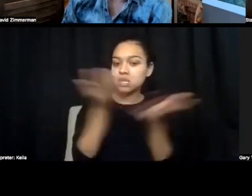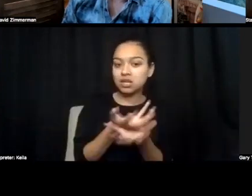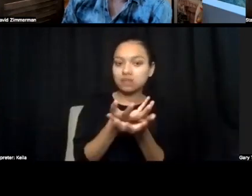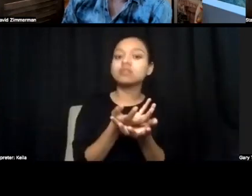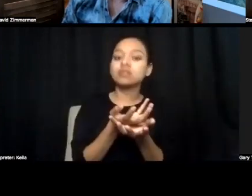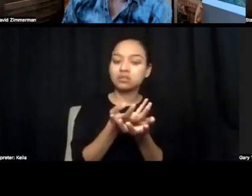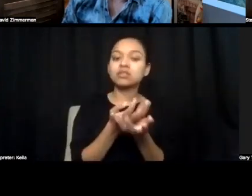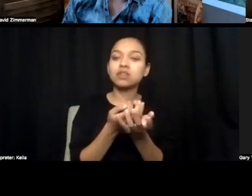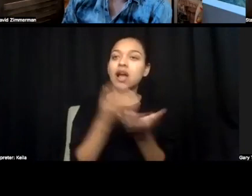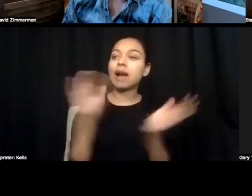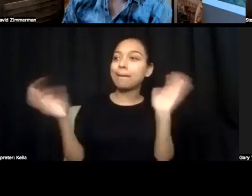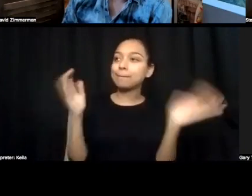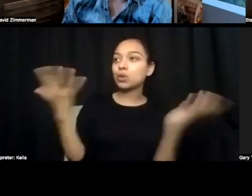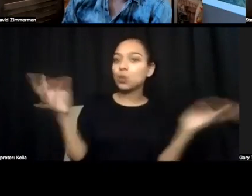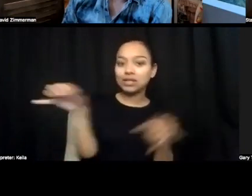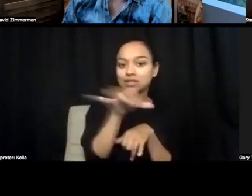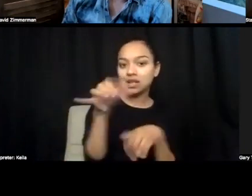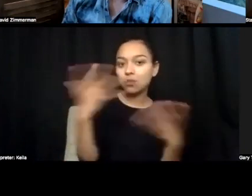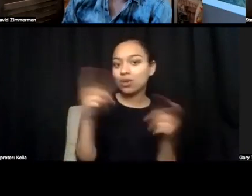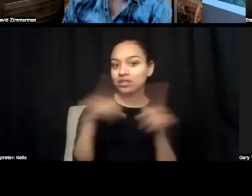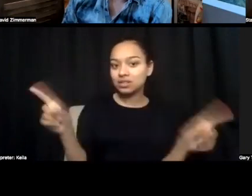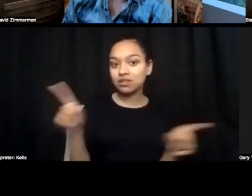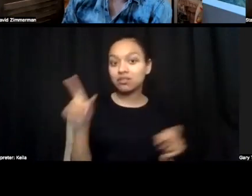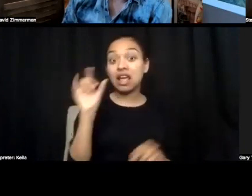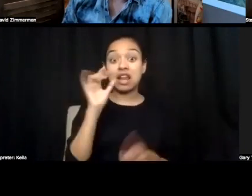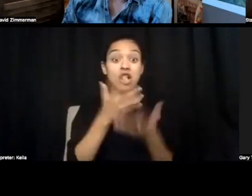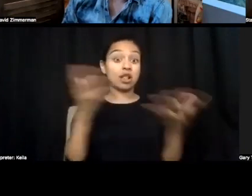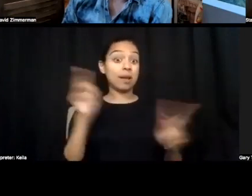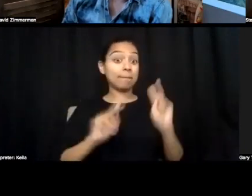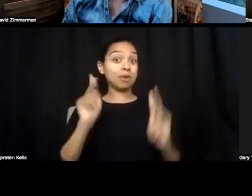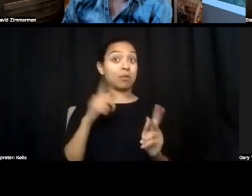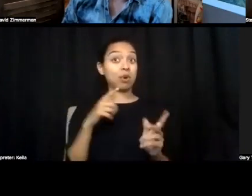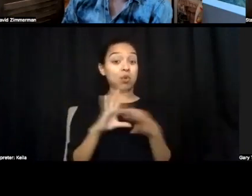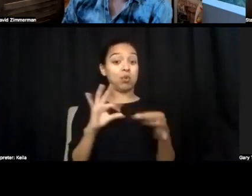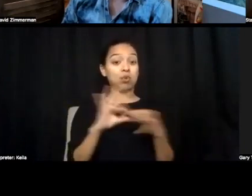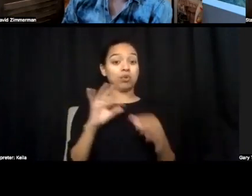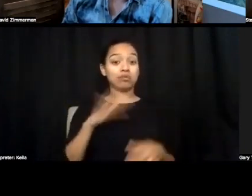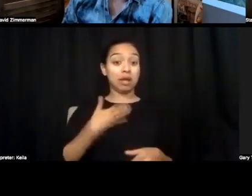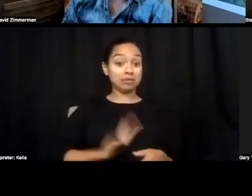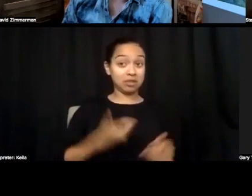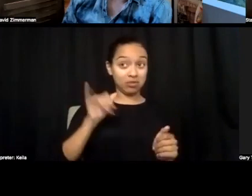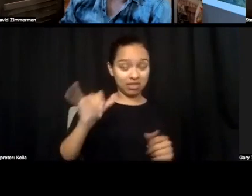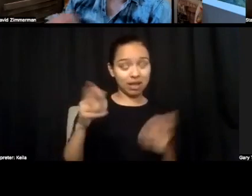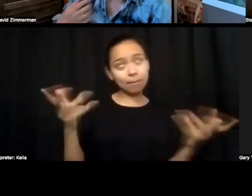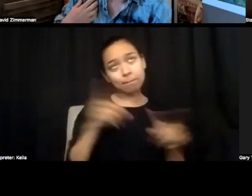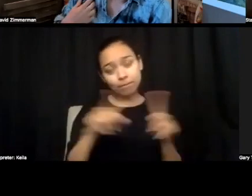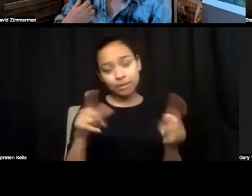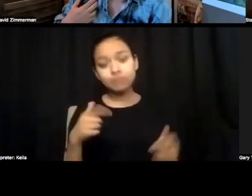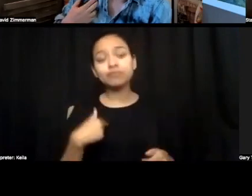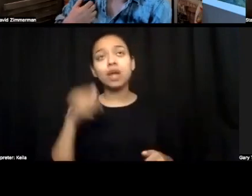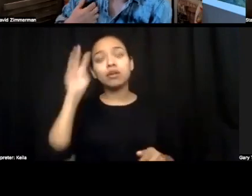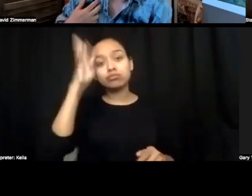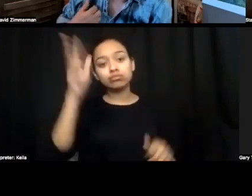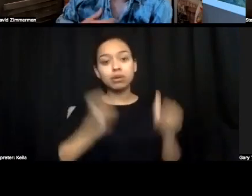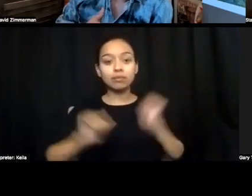was not similar. And that was very controversial. I also created a play, 10 years ago, a friend of mine died